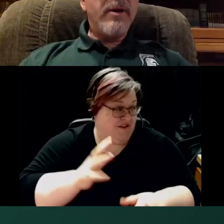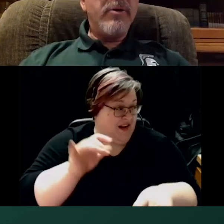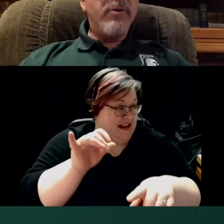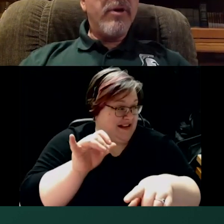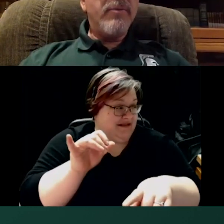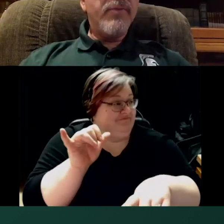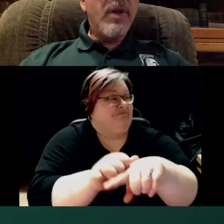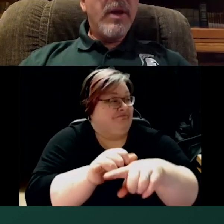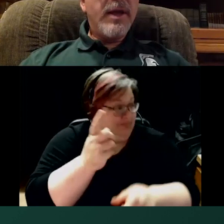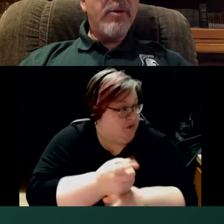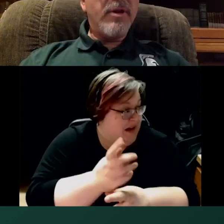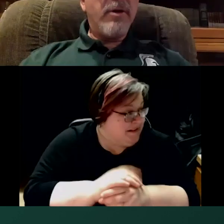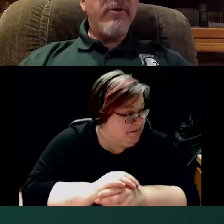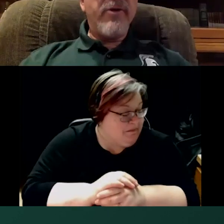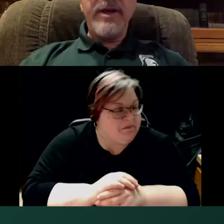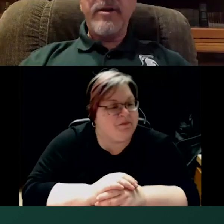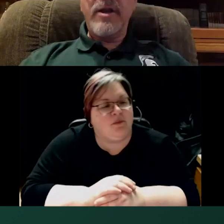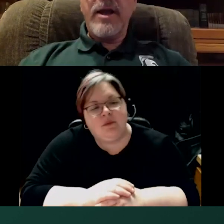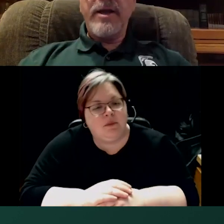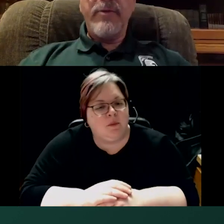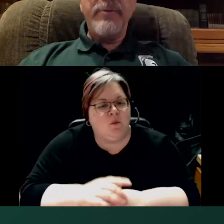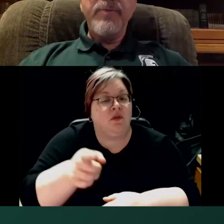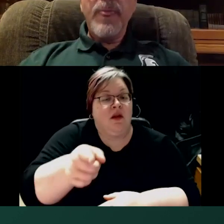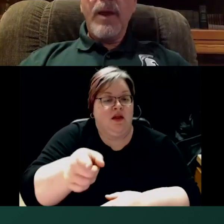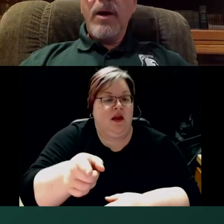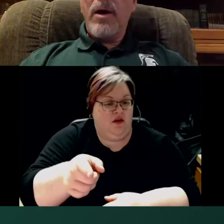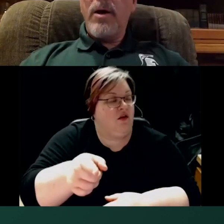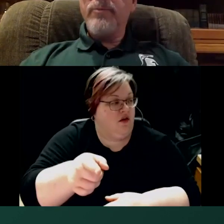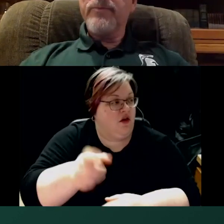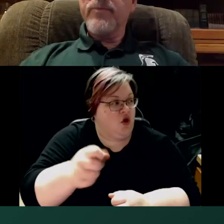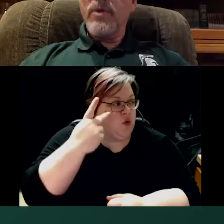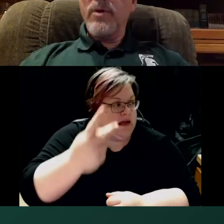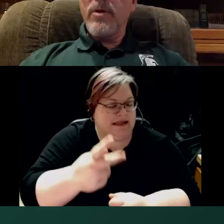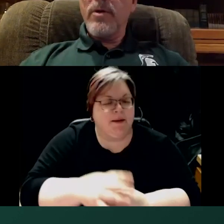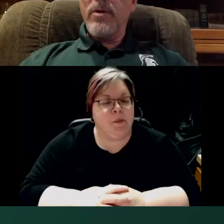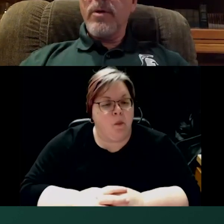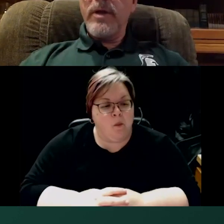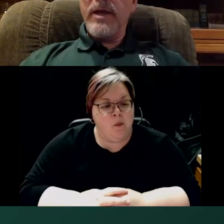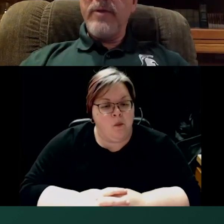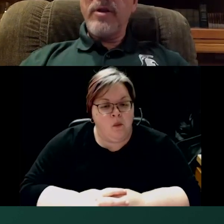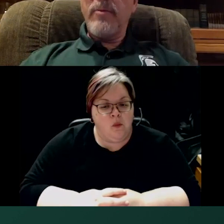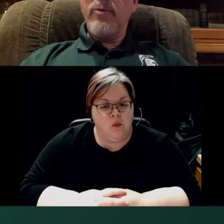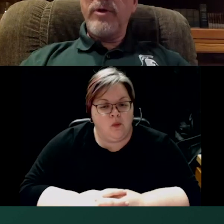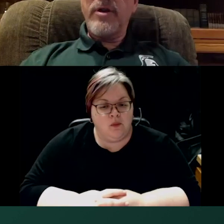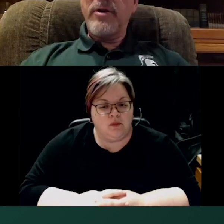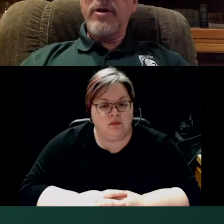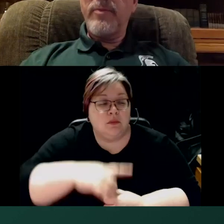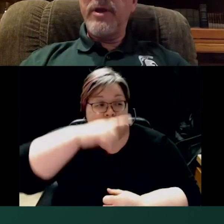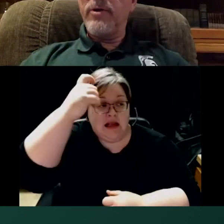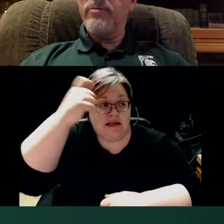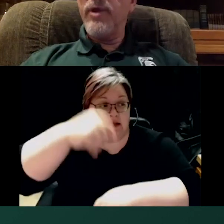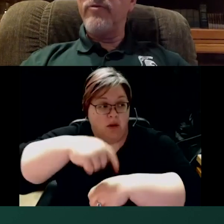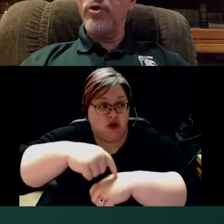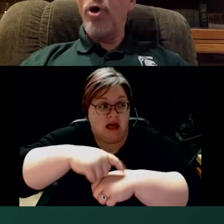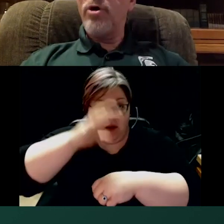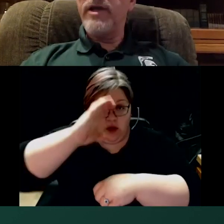I can do this. Here's the very next slide anyway. Um, in the summer, when the sun is up